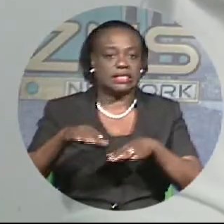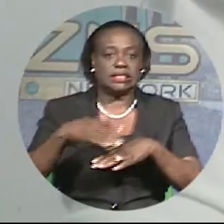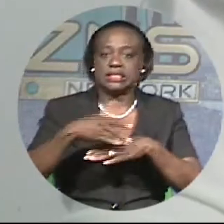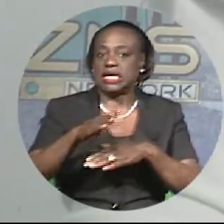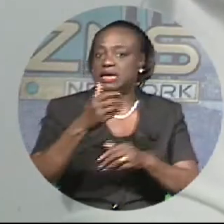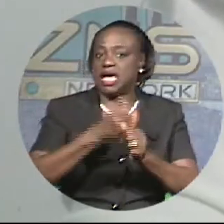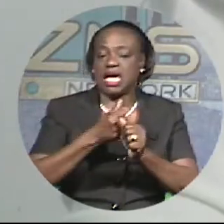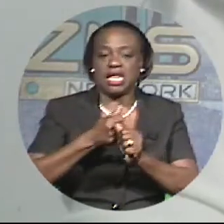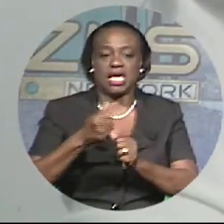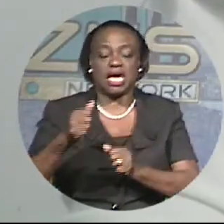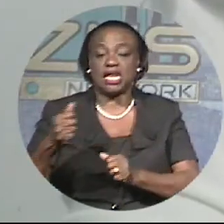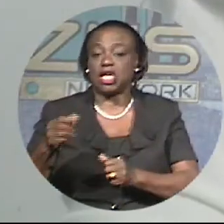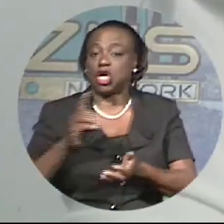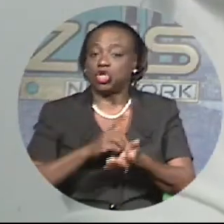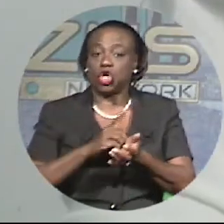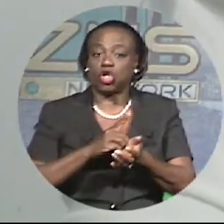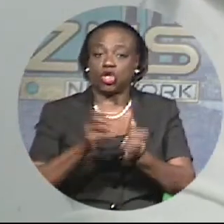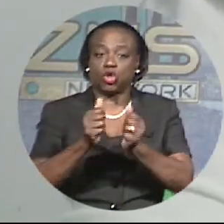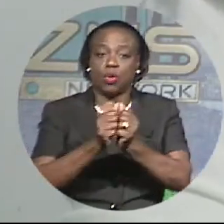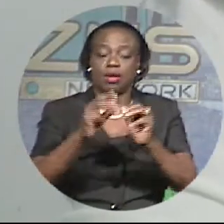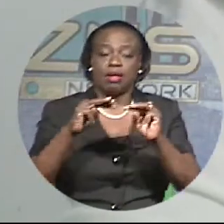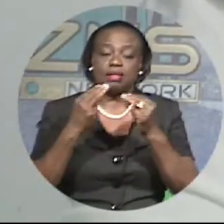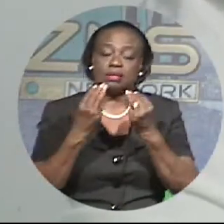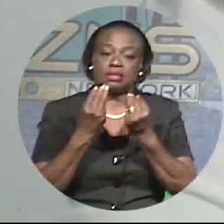send a doctor along with the team.